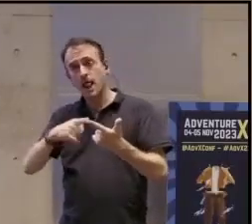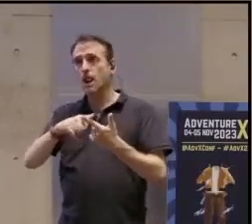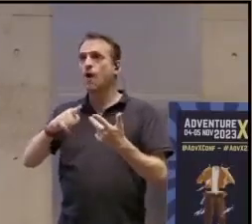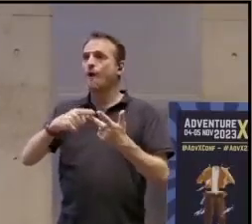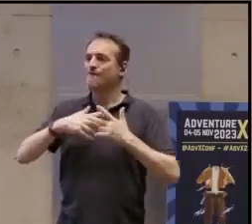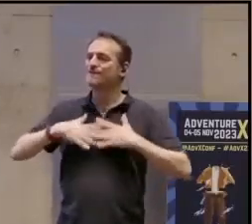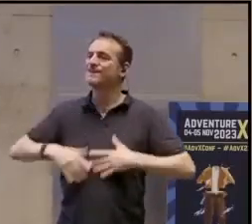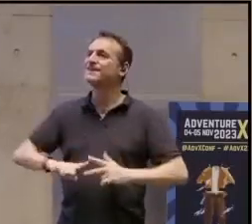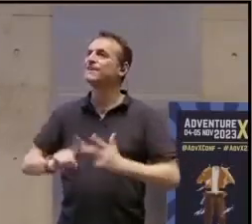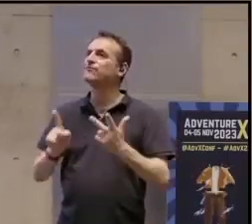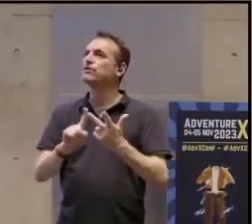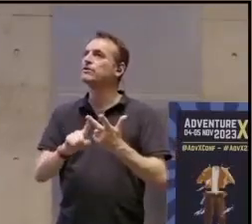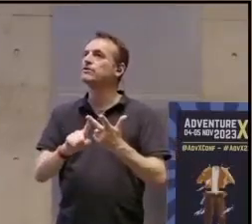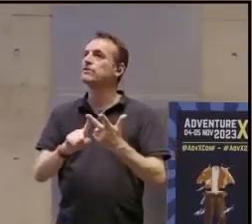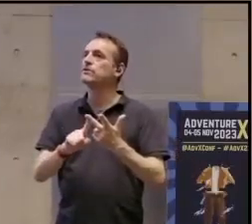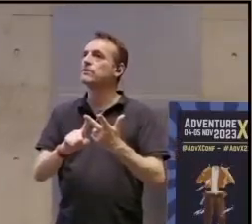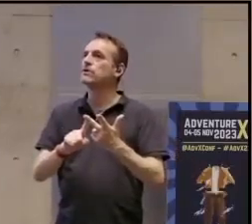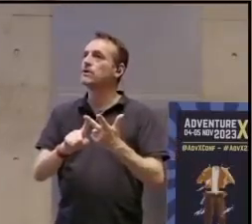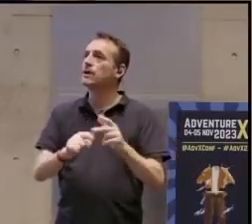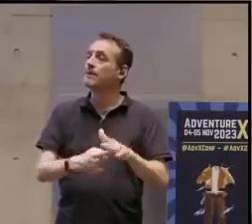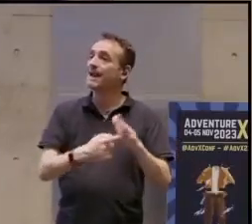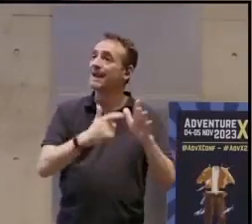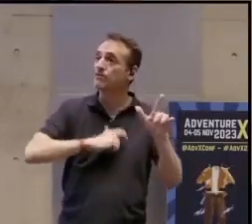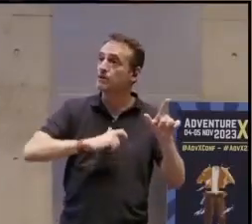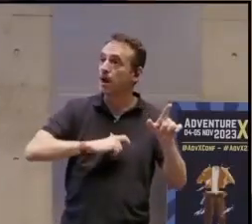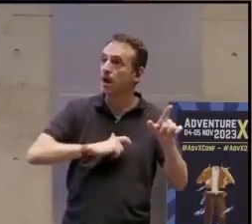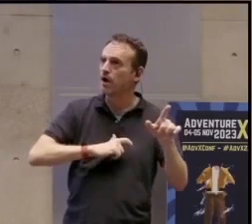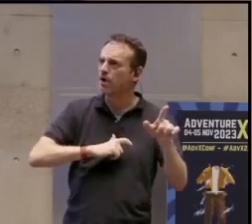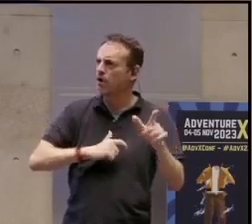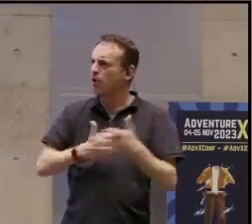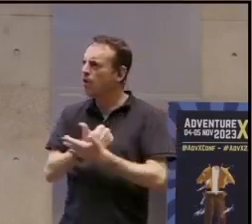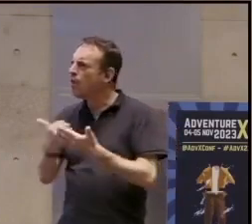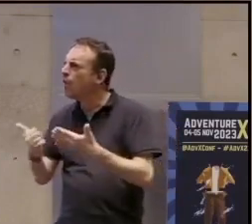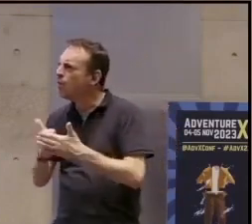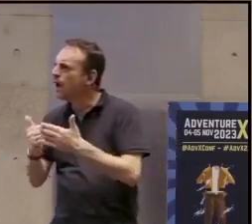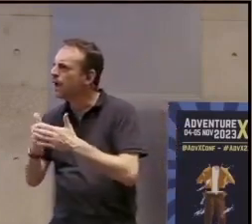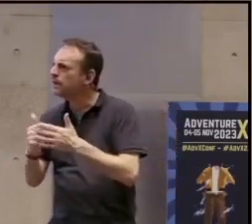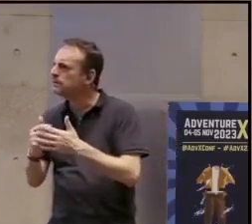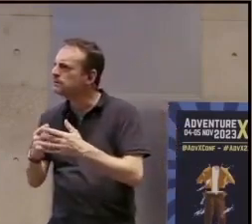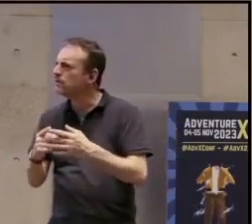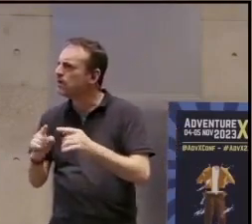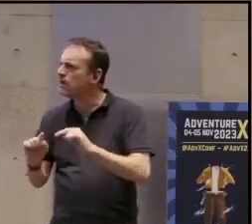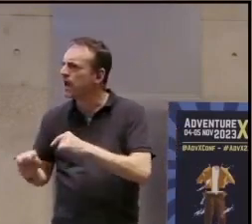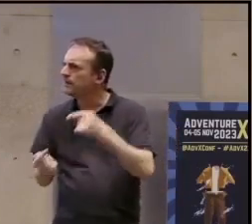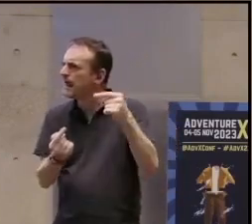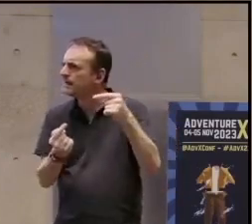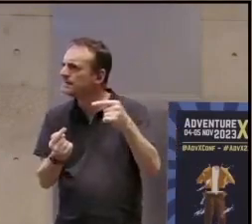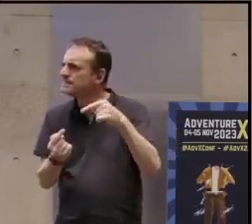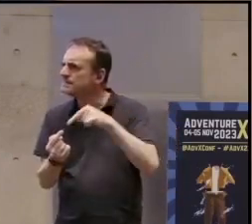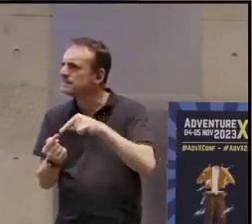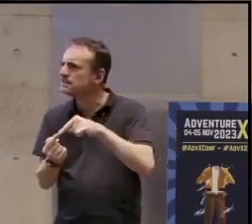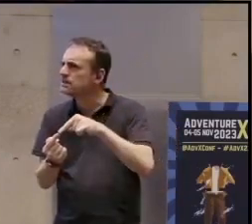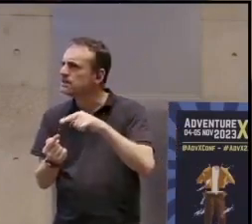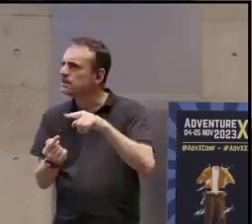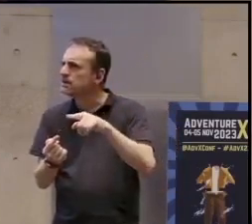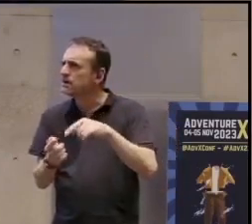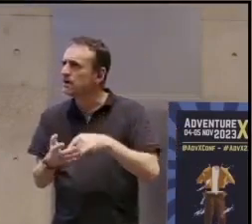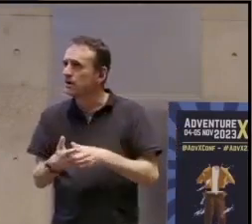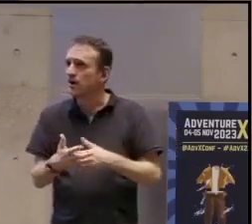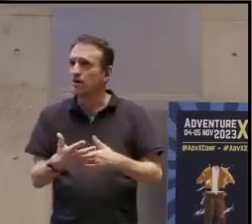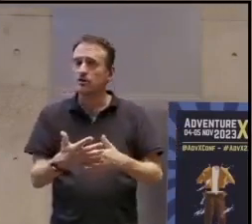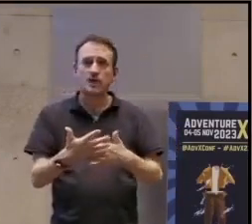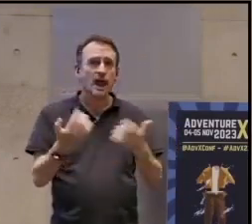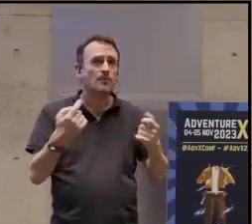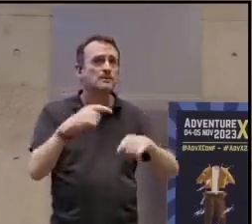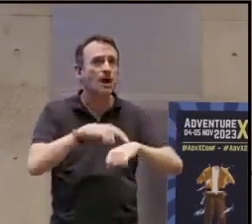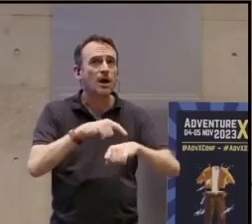many times it was the antagonist who had this condition. Think of the number of times you had to run away from a Victorian mental asylum